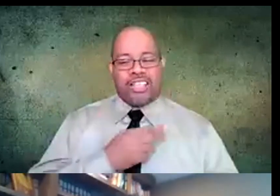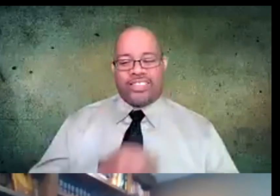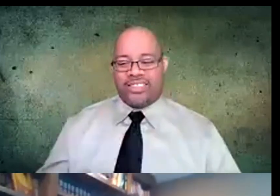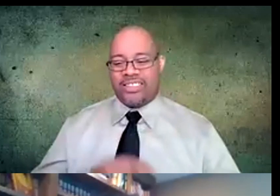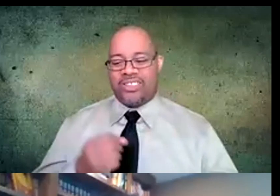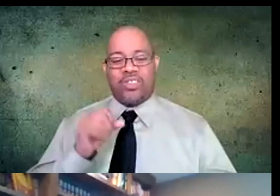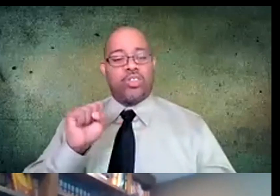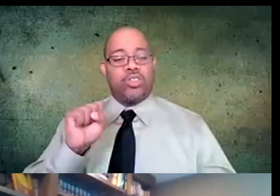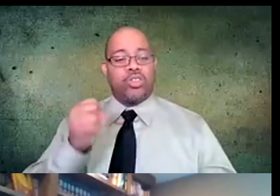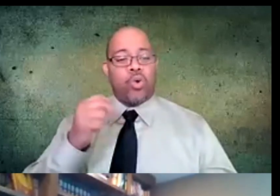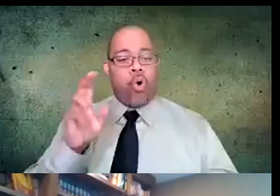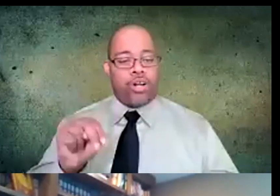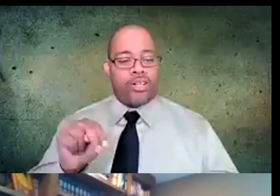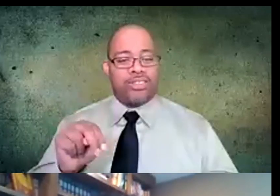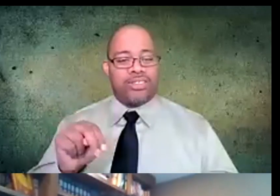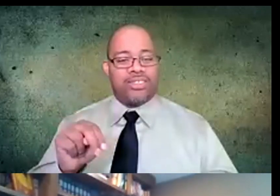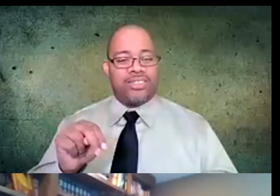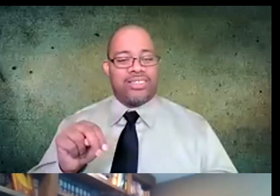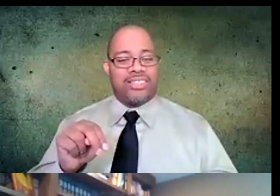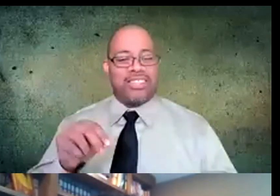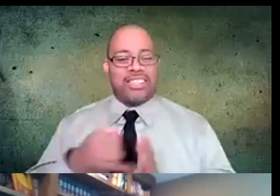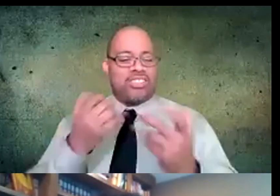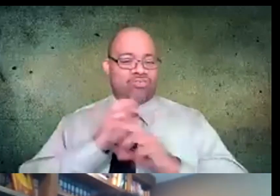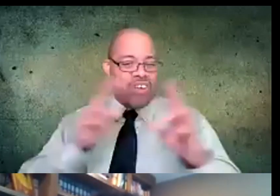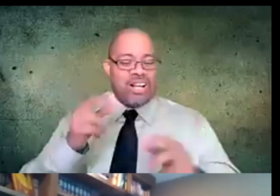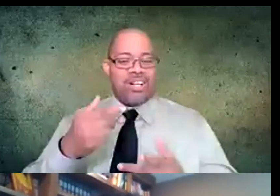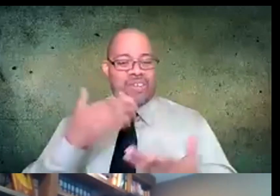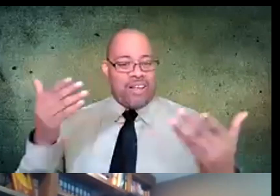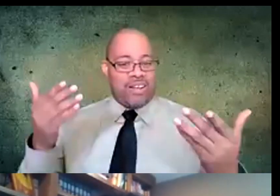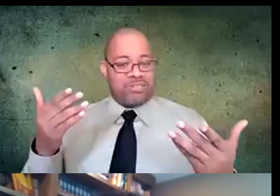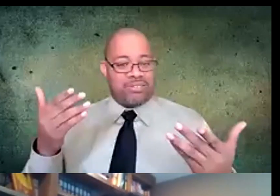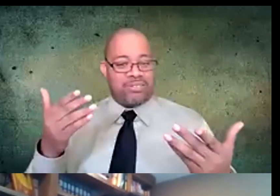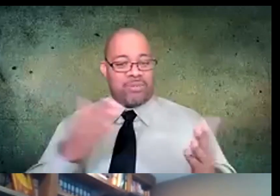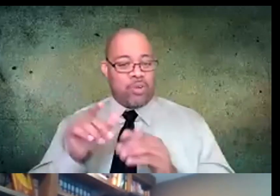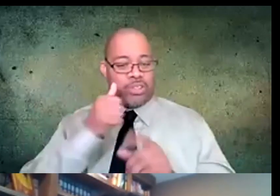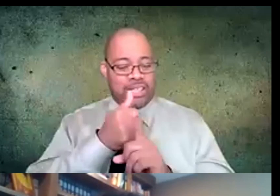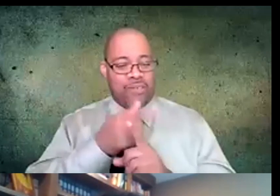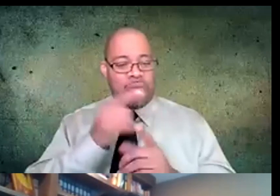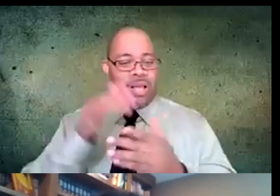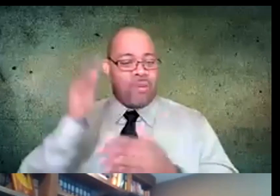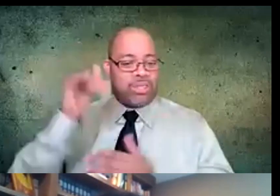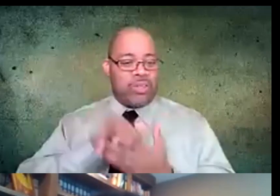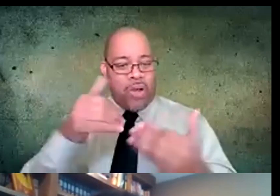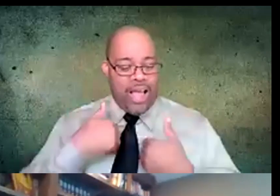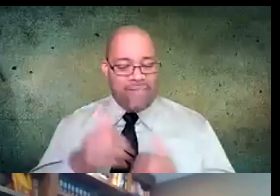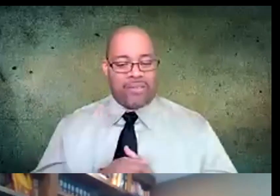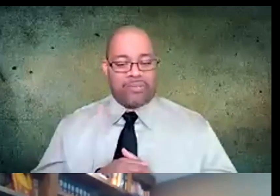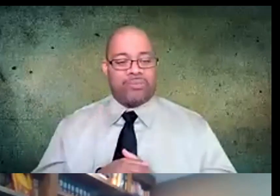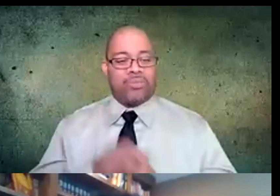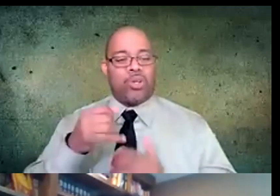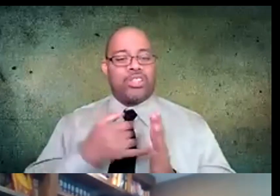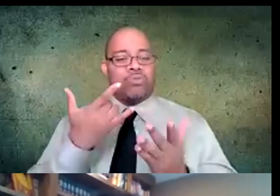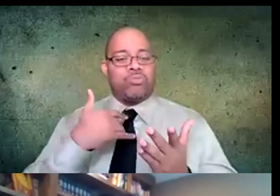I'm going to give you a few minutes just to get ready and prepare yourself with regards to the presentation that you have. So just going to knock off a